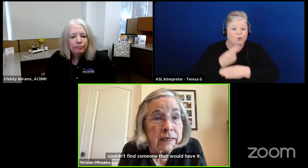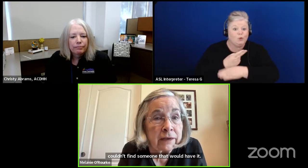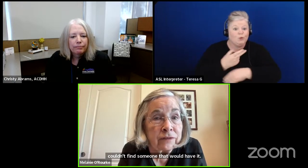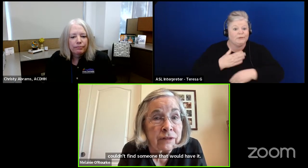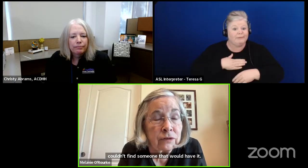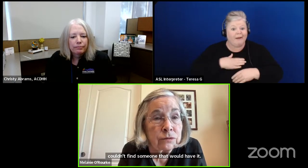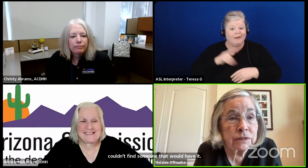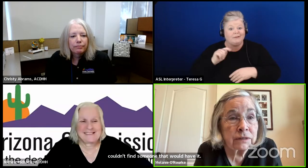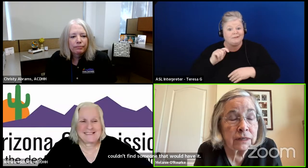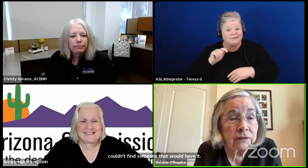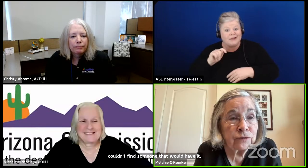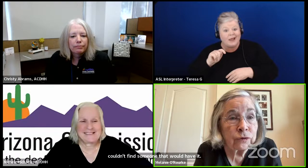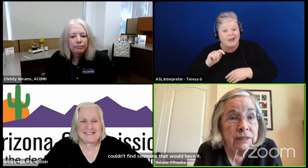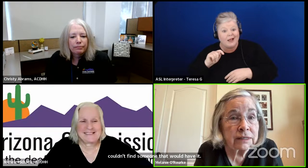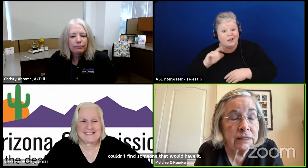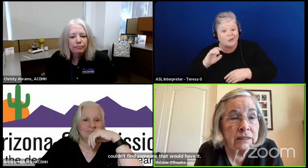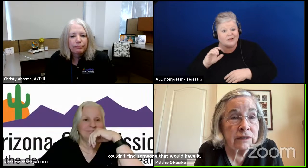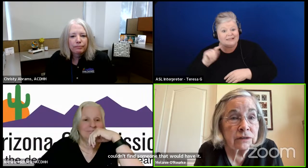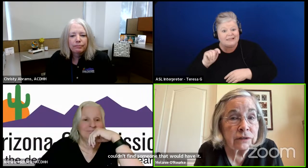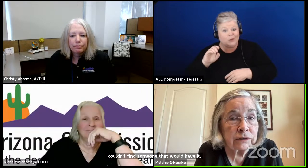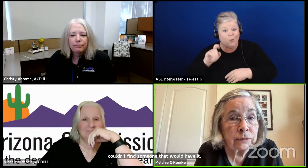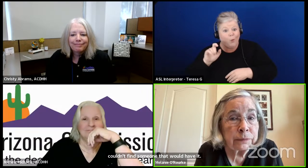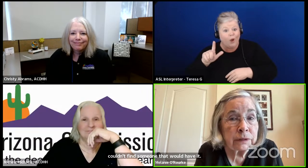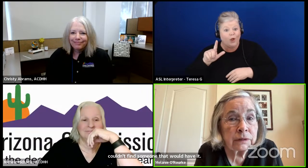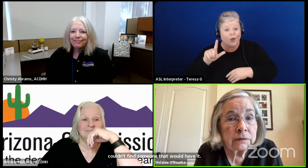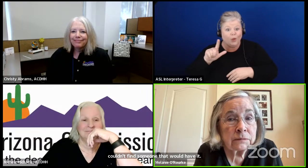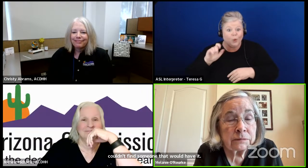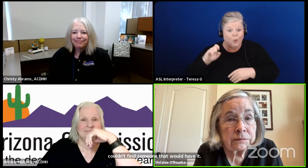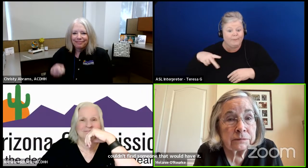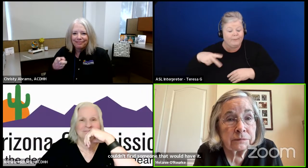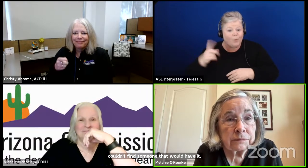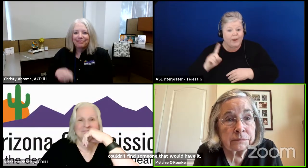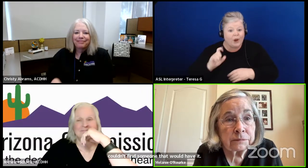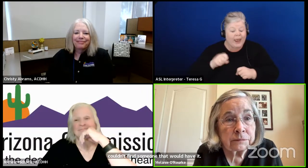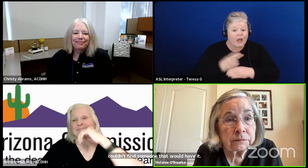telecoil? Can I have used it for this induction loop?